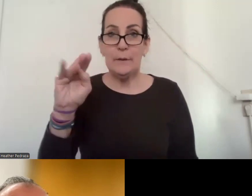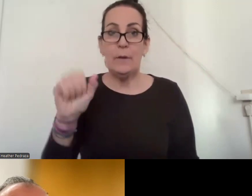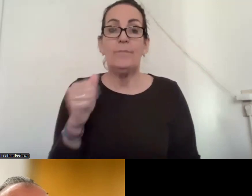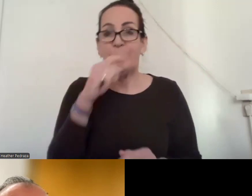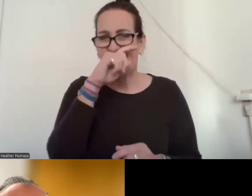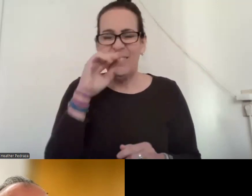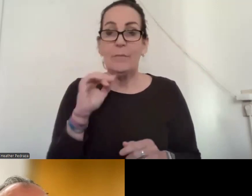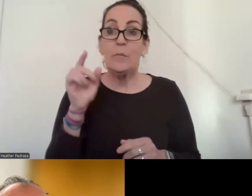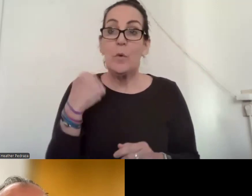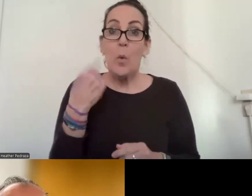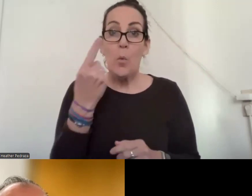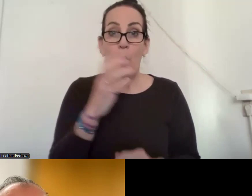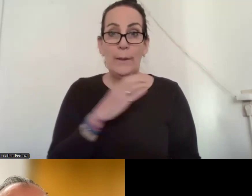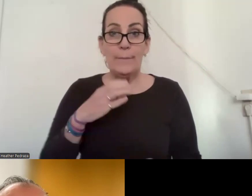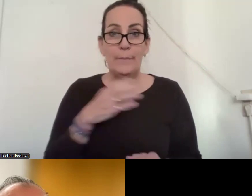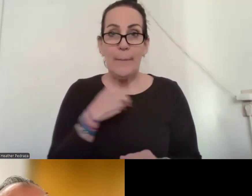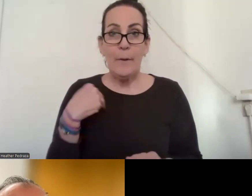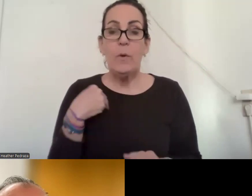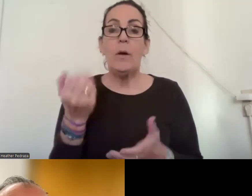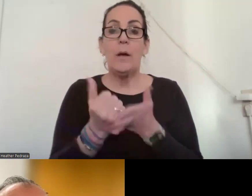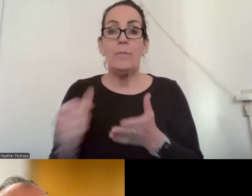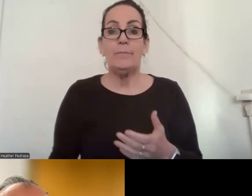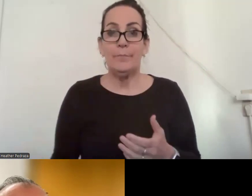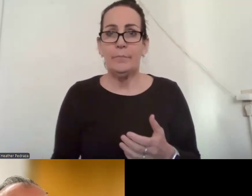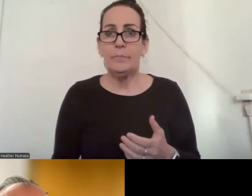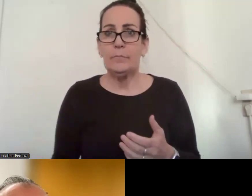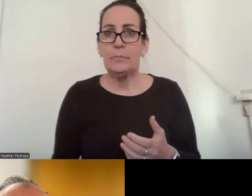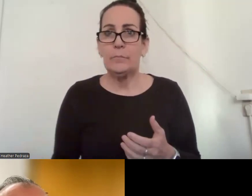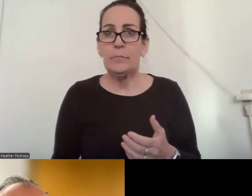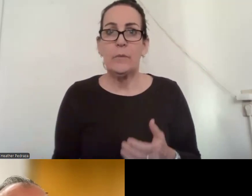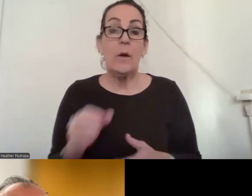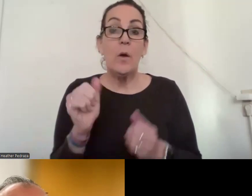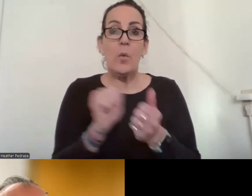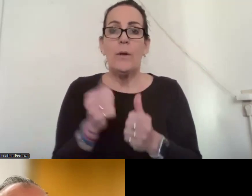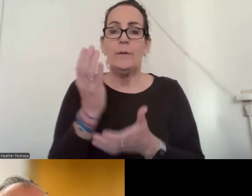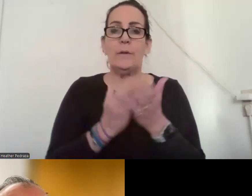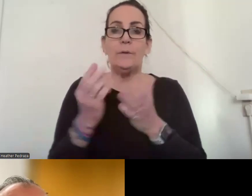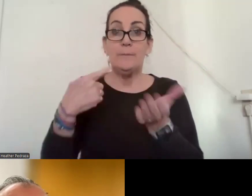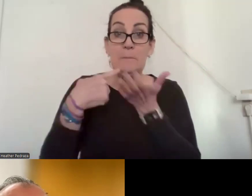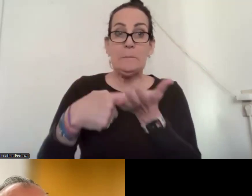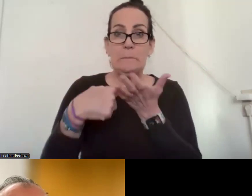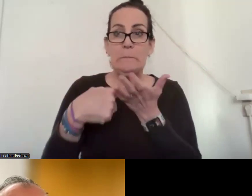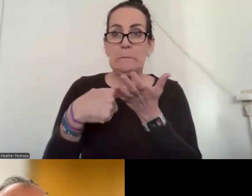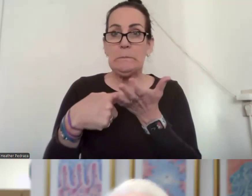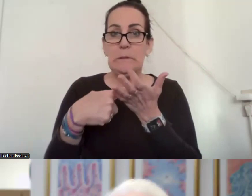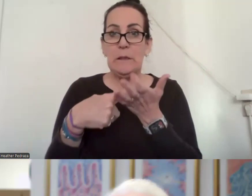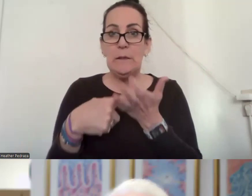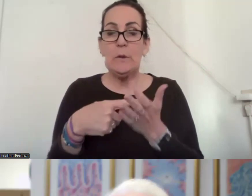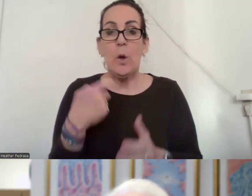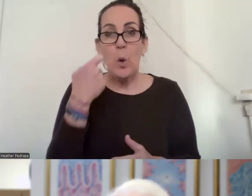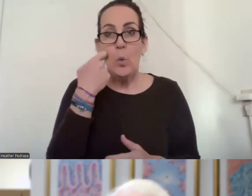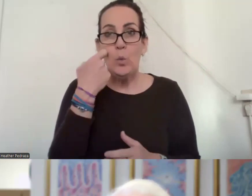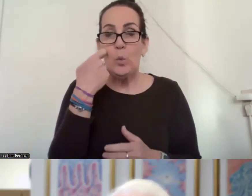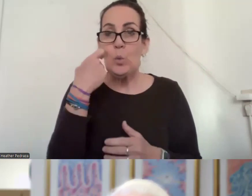our committee members will help us with some of the discussions that was just presented regarding